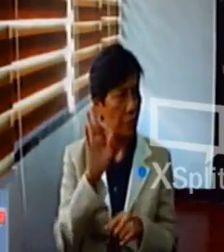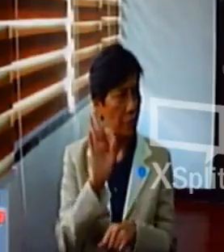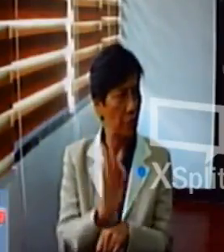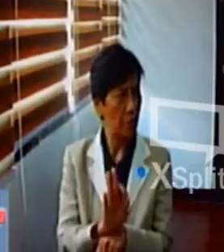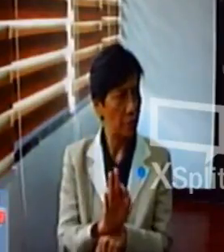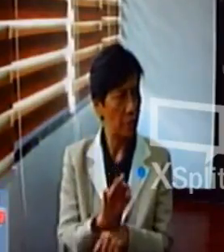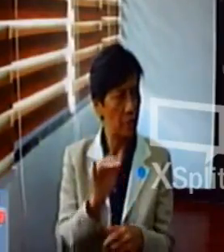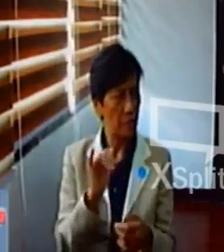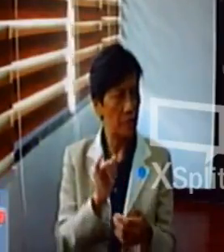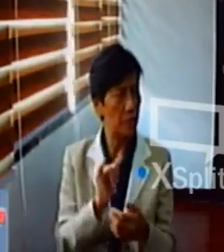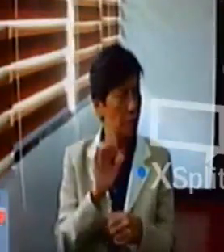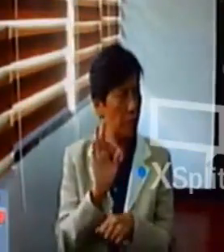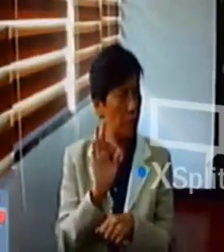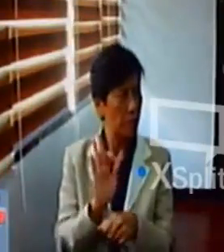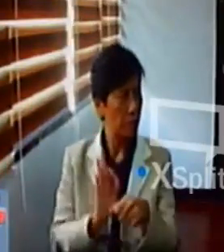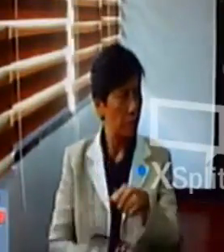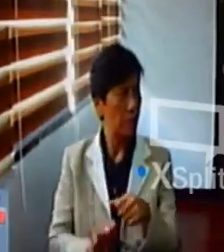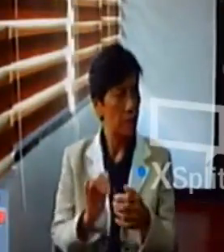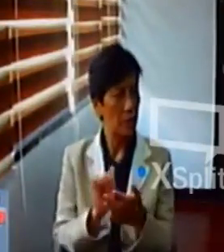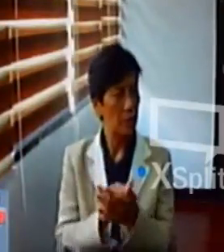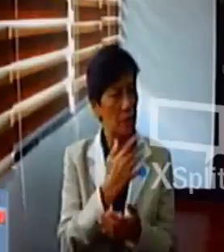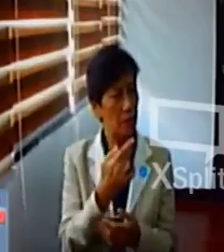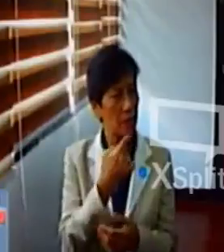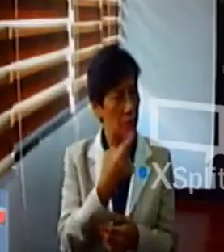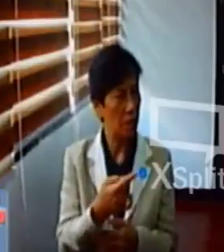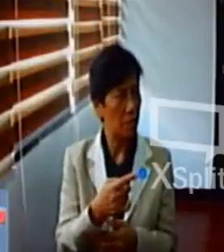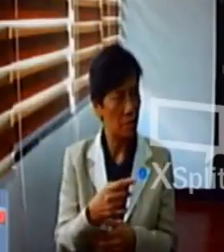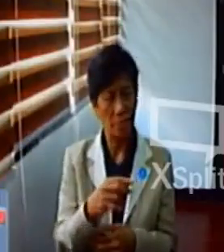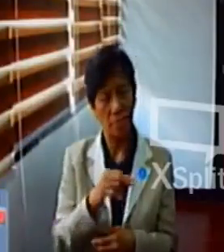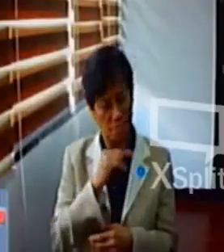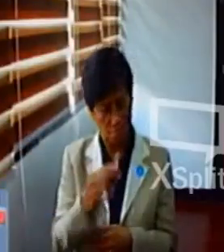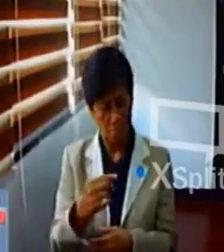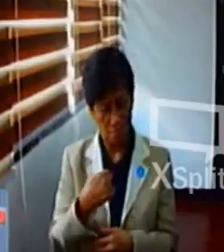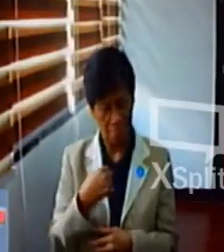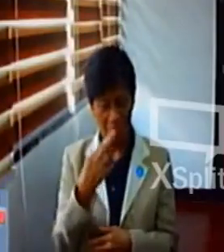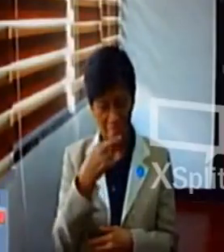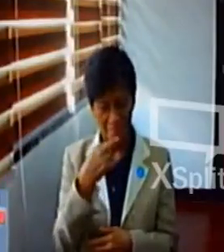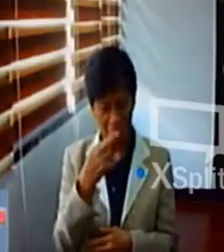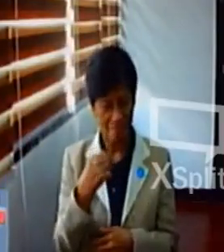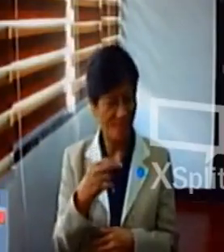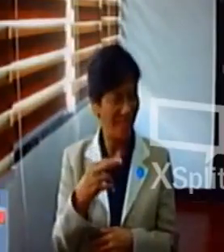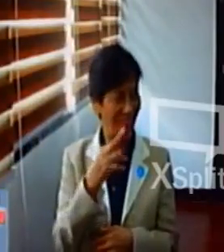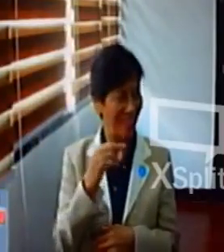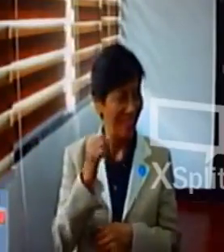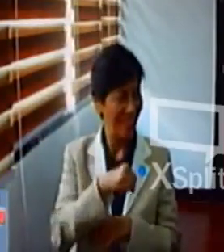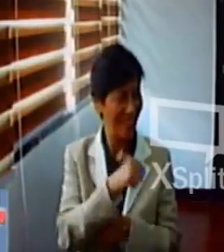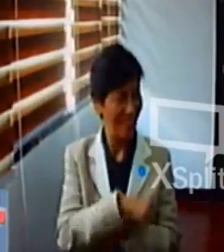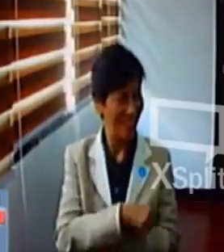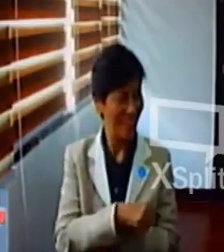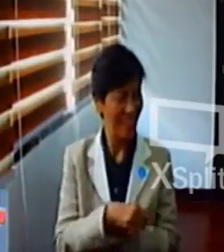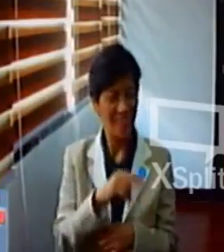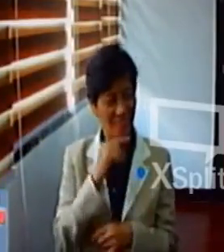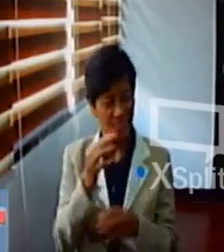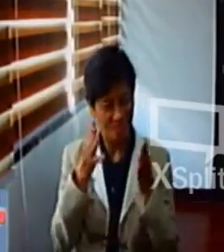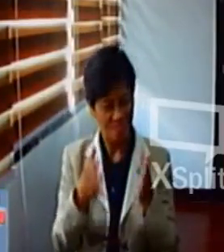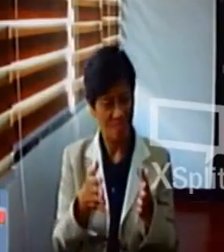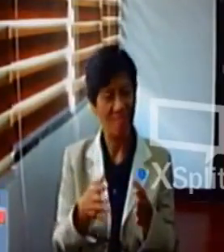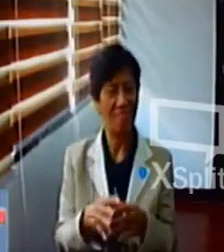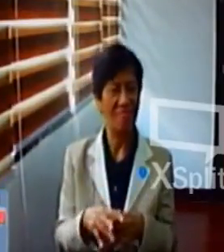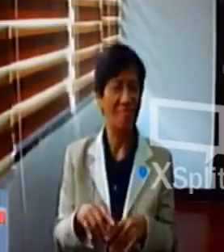ma'am. I'm not a red tide person. I did not focus on studying red tides, but I did